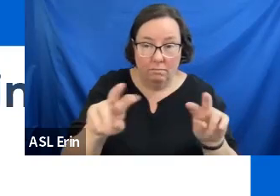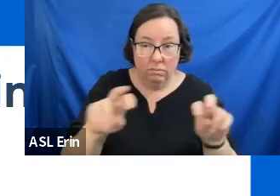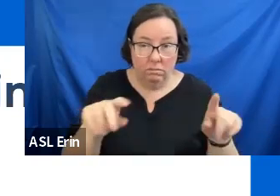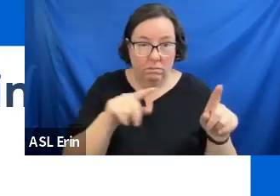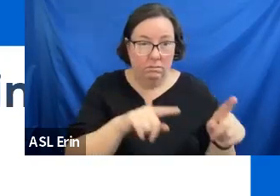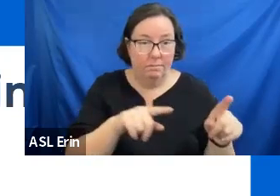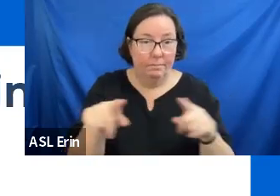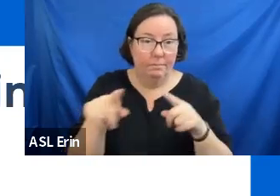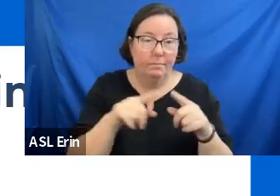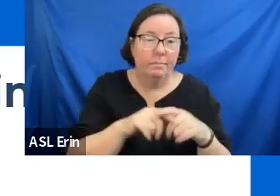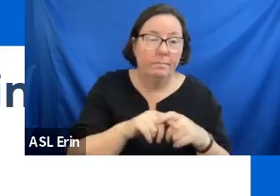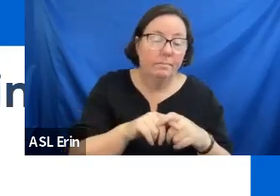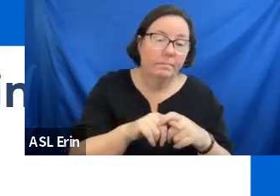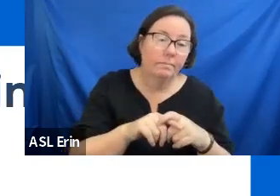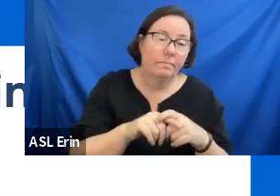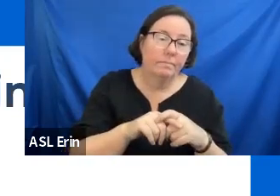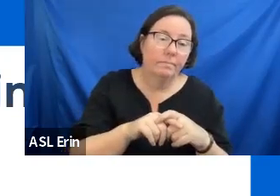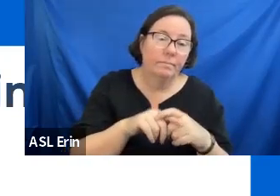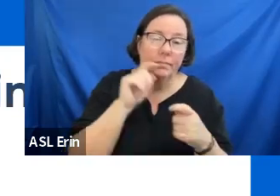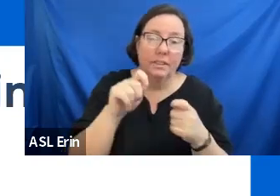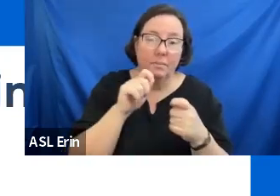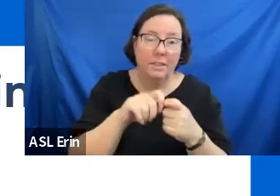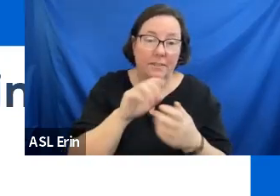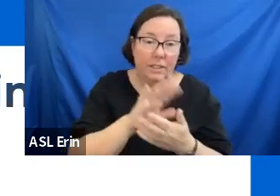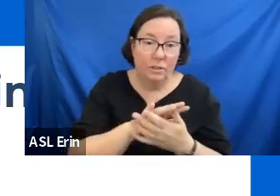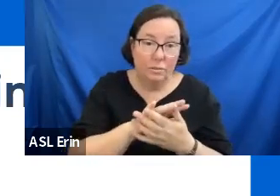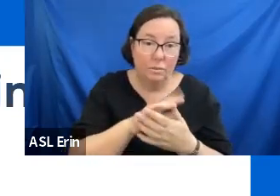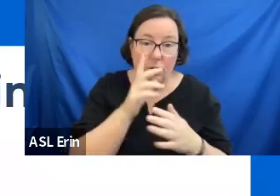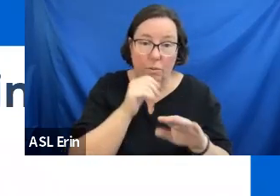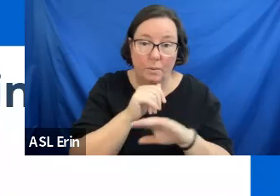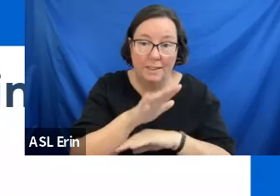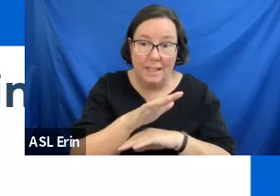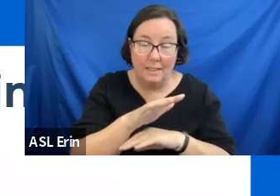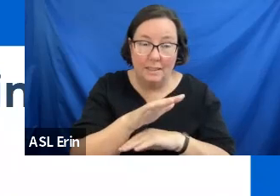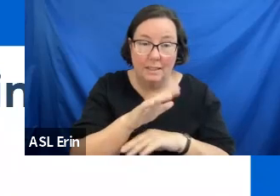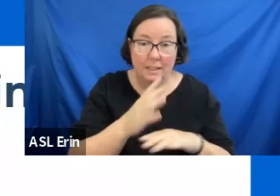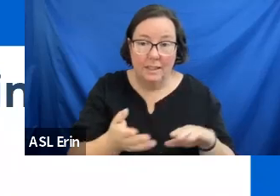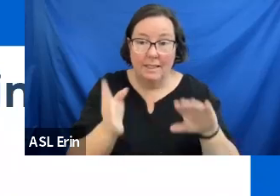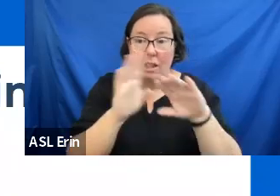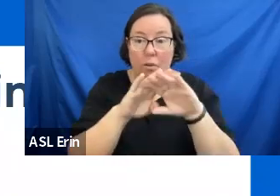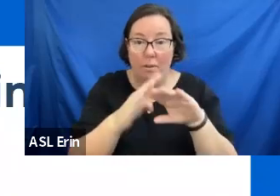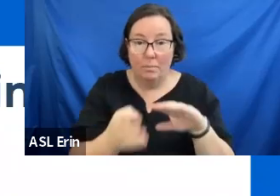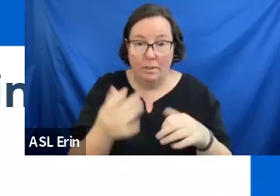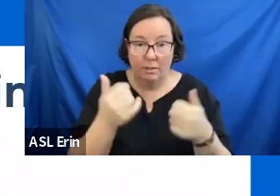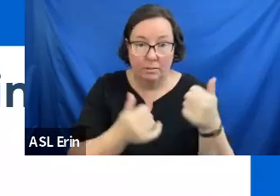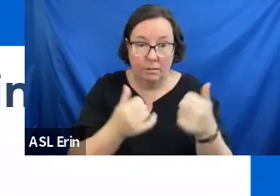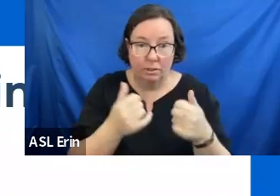the specific school sending students for